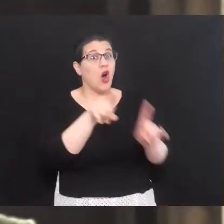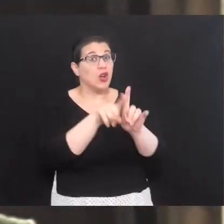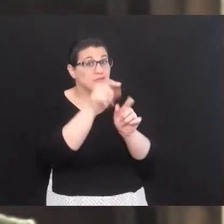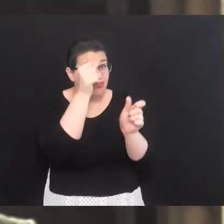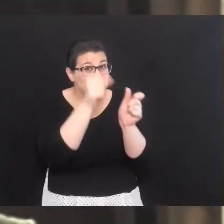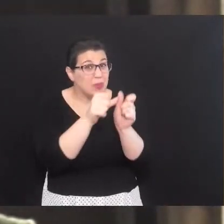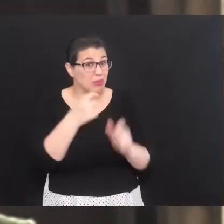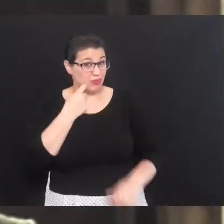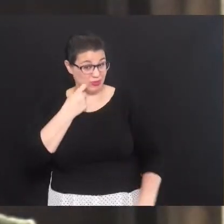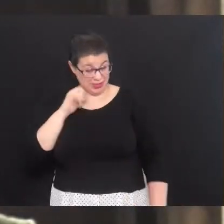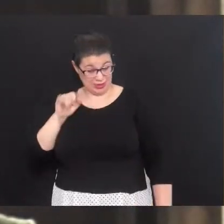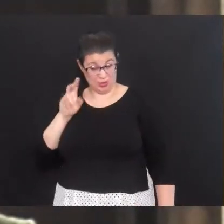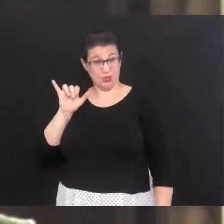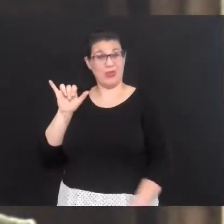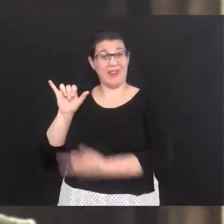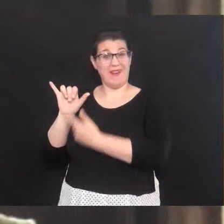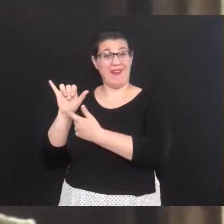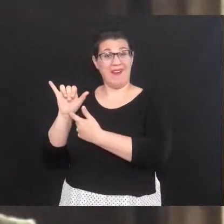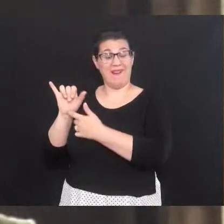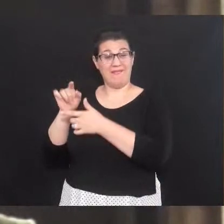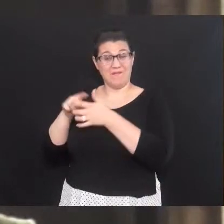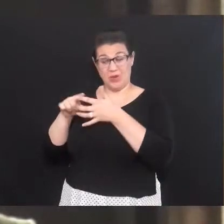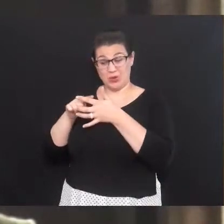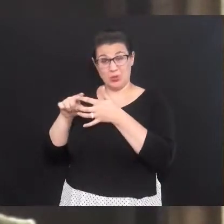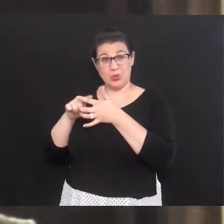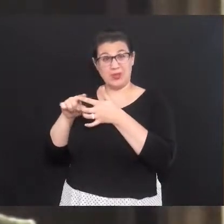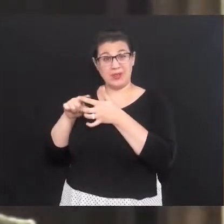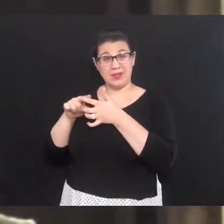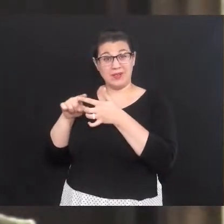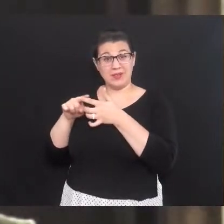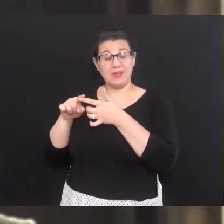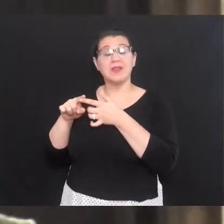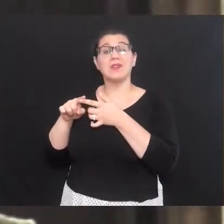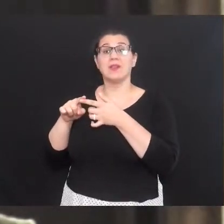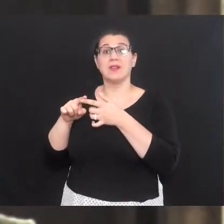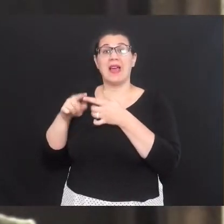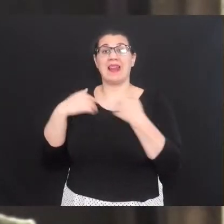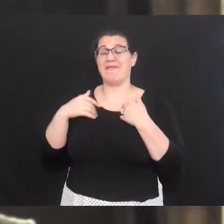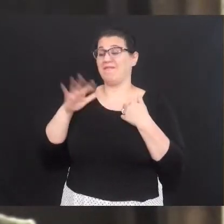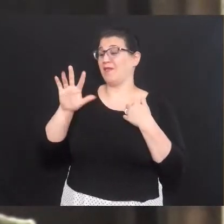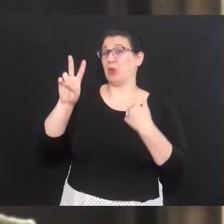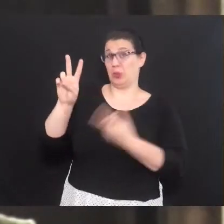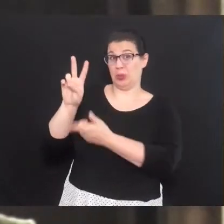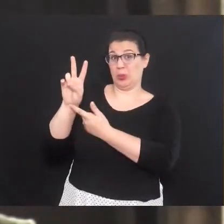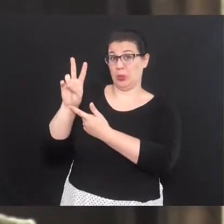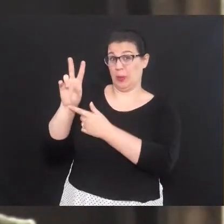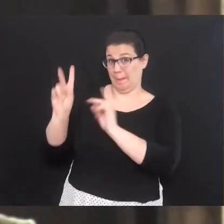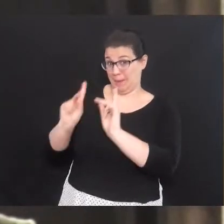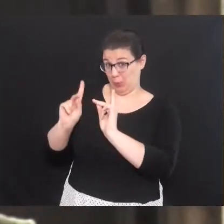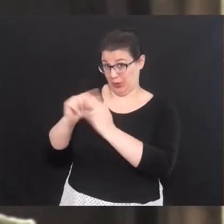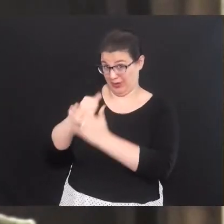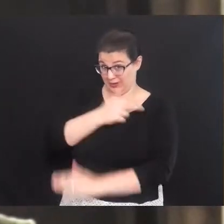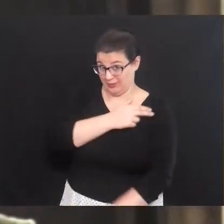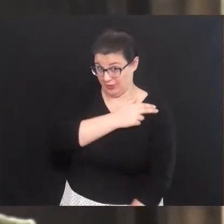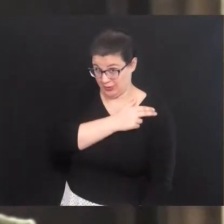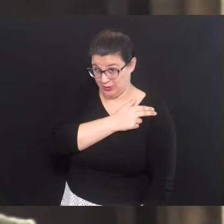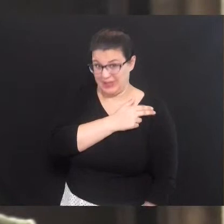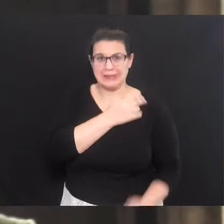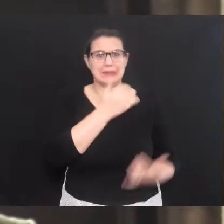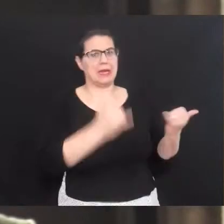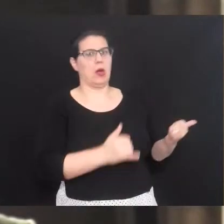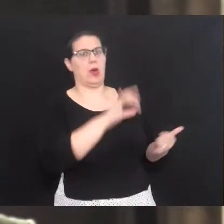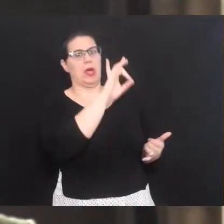July, we had 52 people in our hospitals. We currently have 818. We